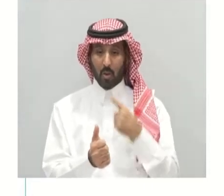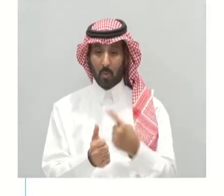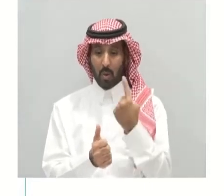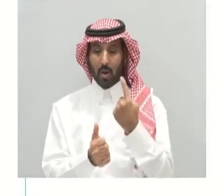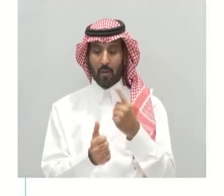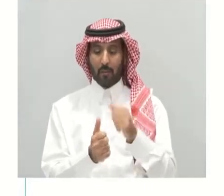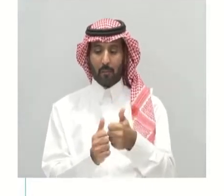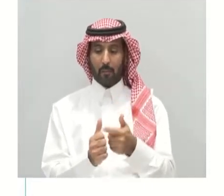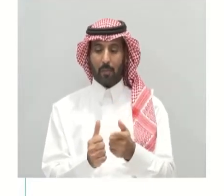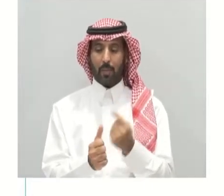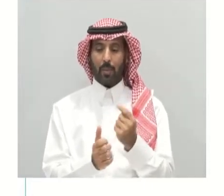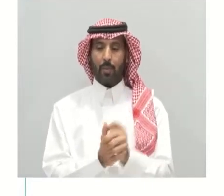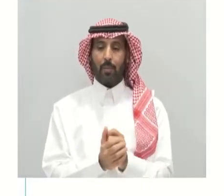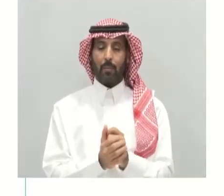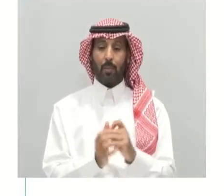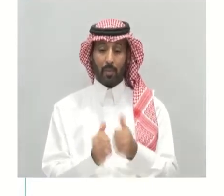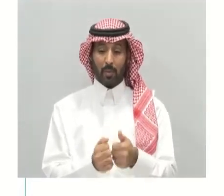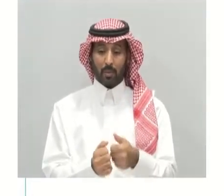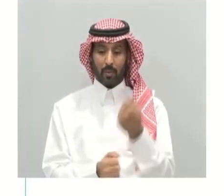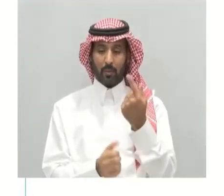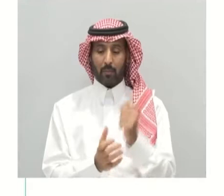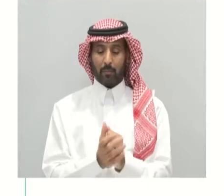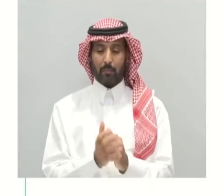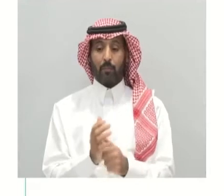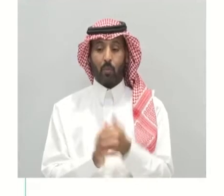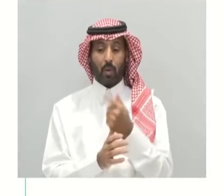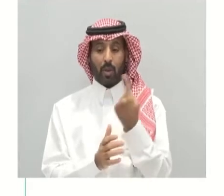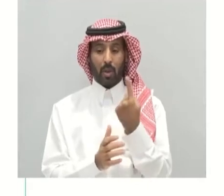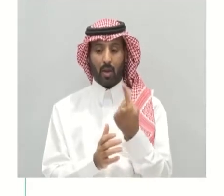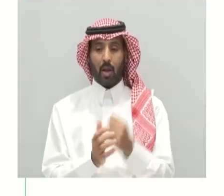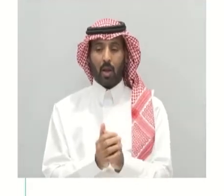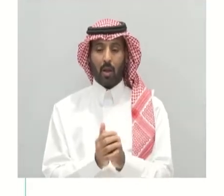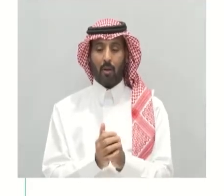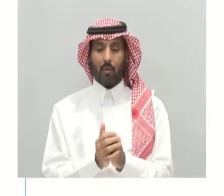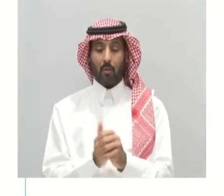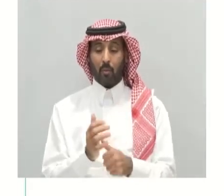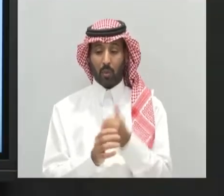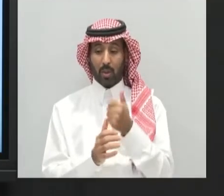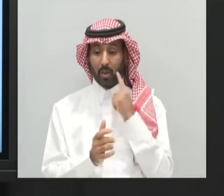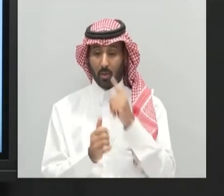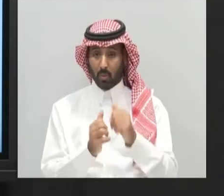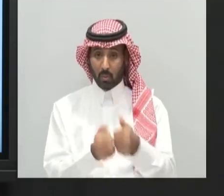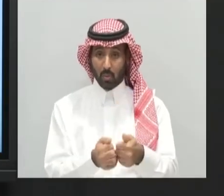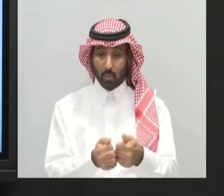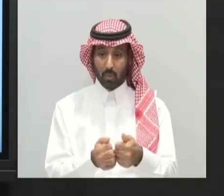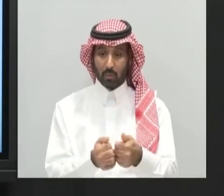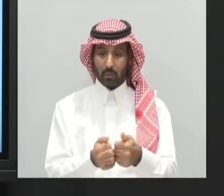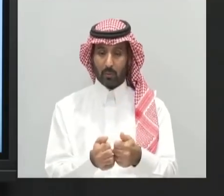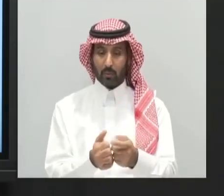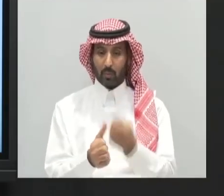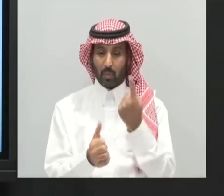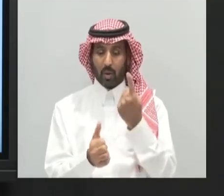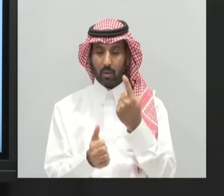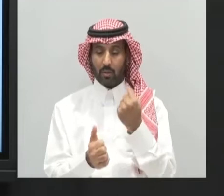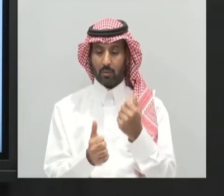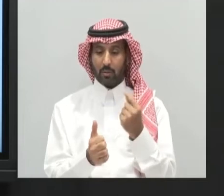first place in a race. So winning a race or getting in the